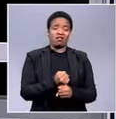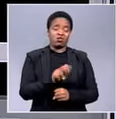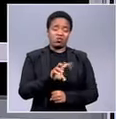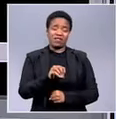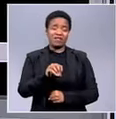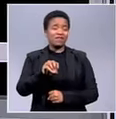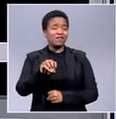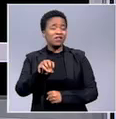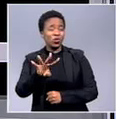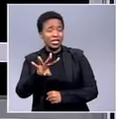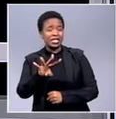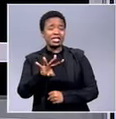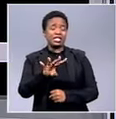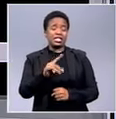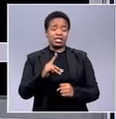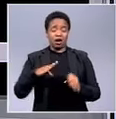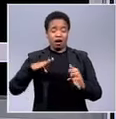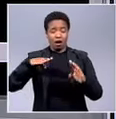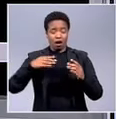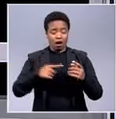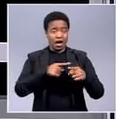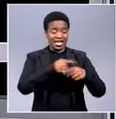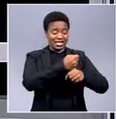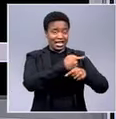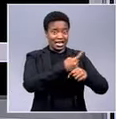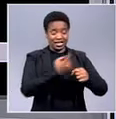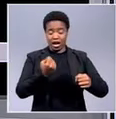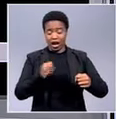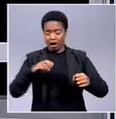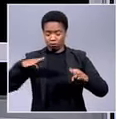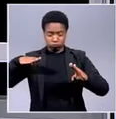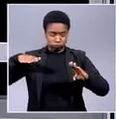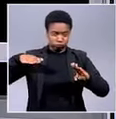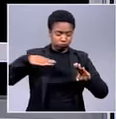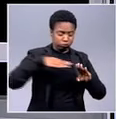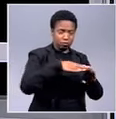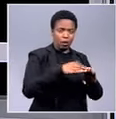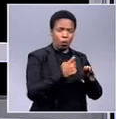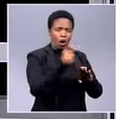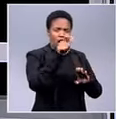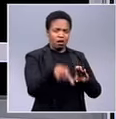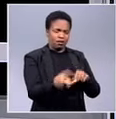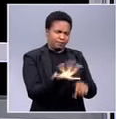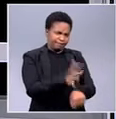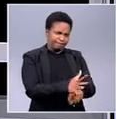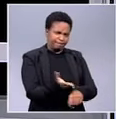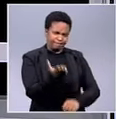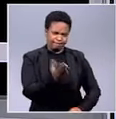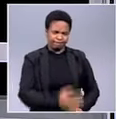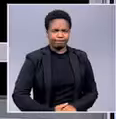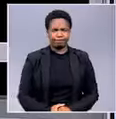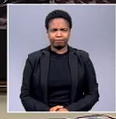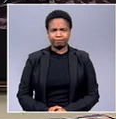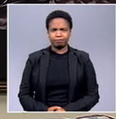driving. In 2014, the businessman skidded into a minibus taxi, killing Phumzile Dube. Malungelo Boy reports.